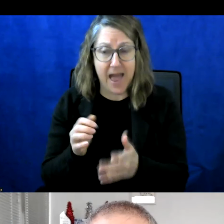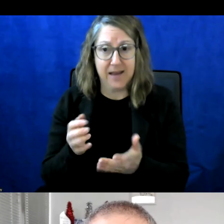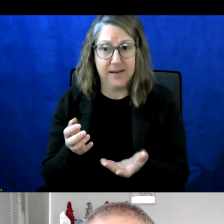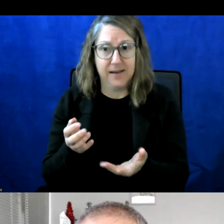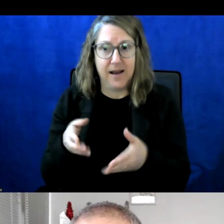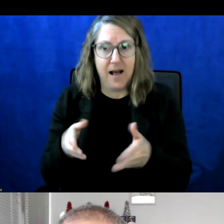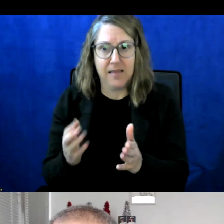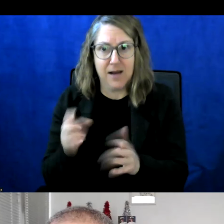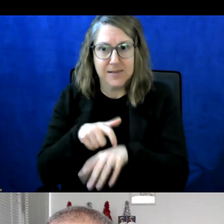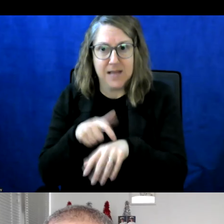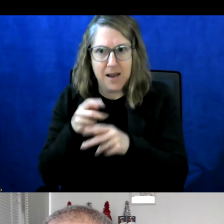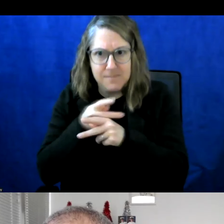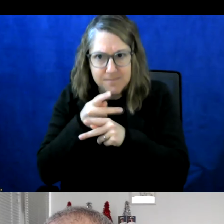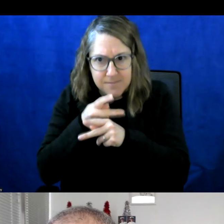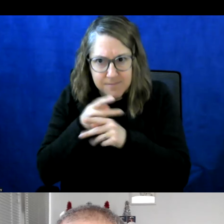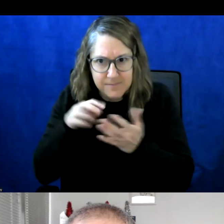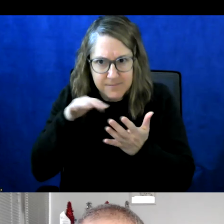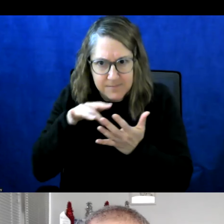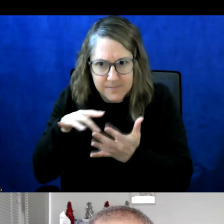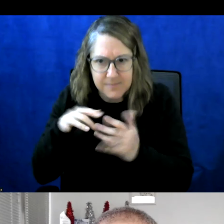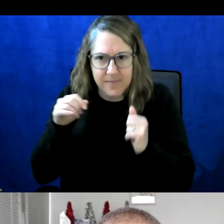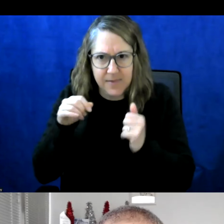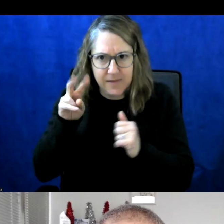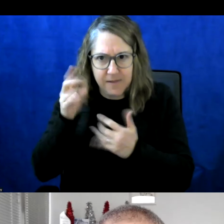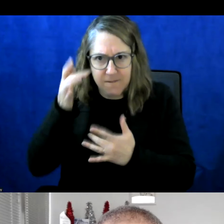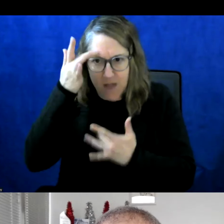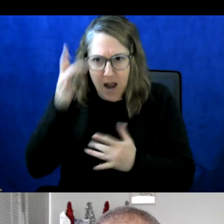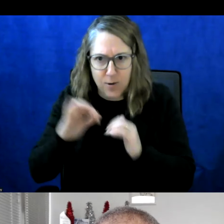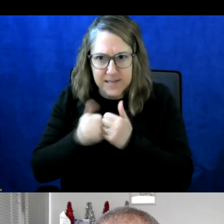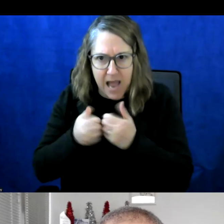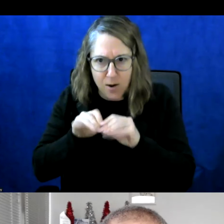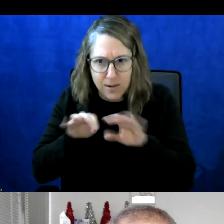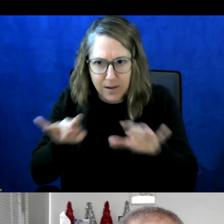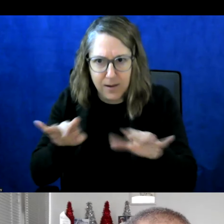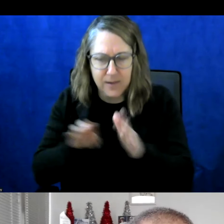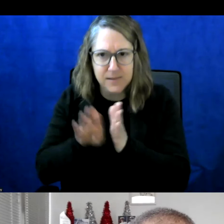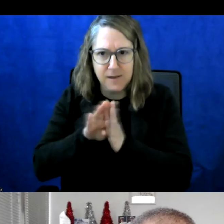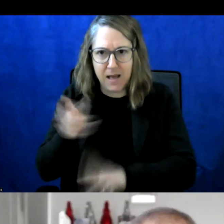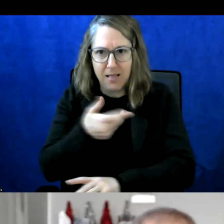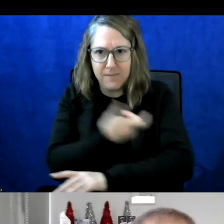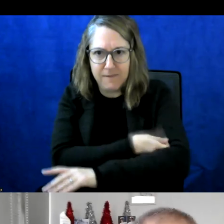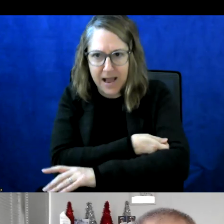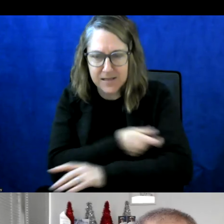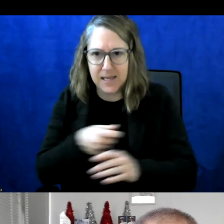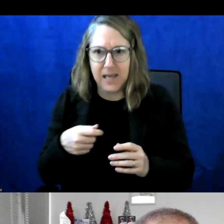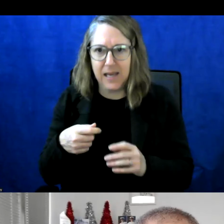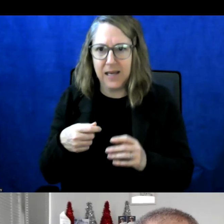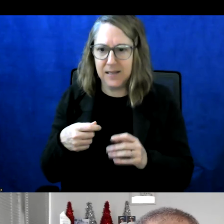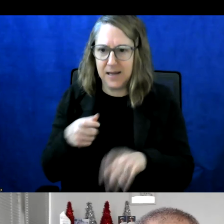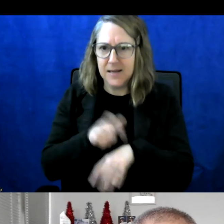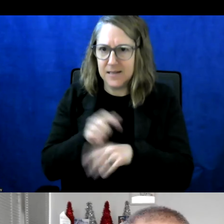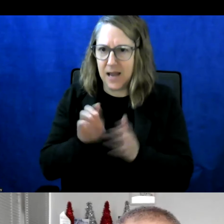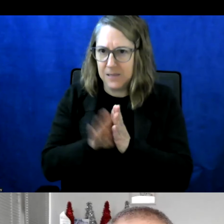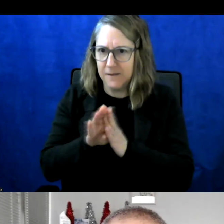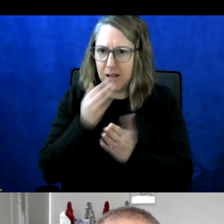to learn about how the virus is transmitted, bought us time to develop vaccines, bought us time to develop good